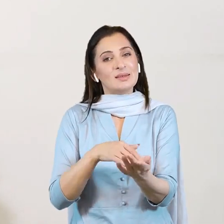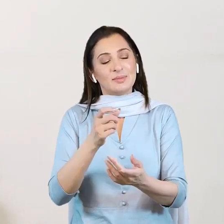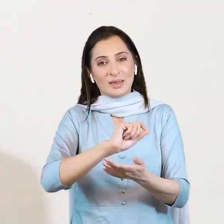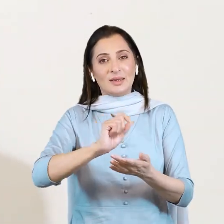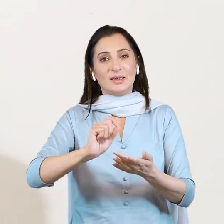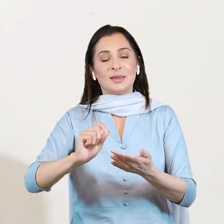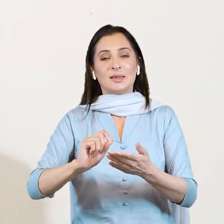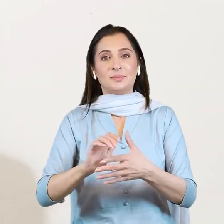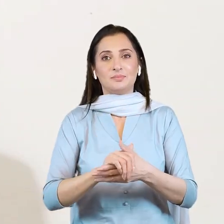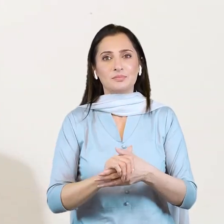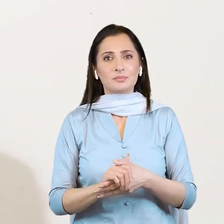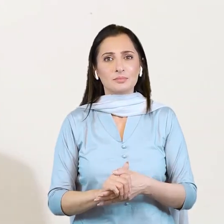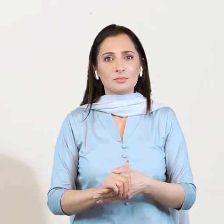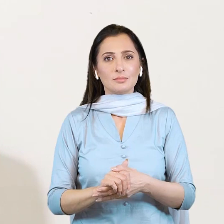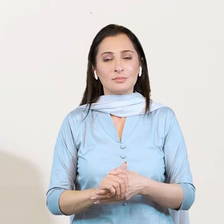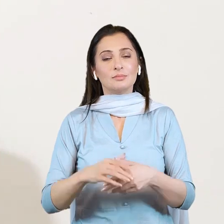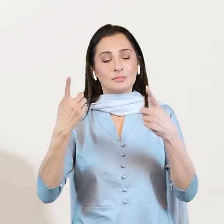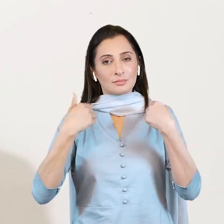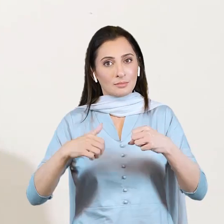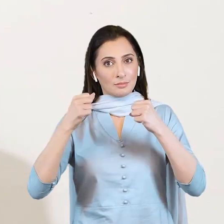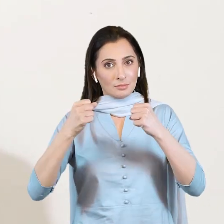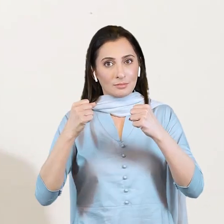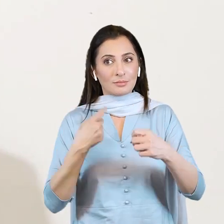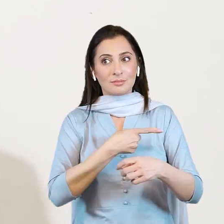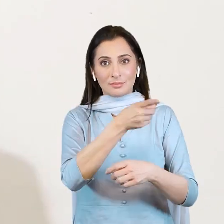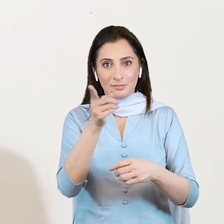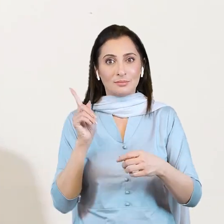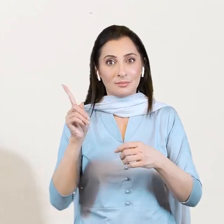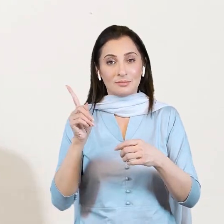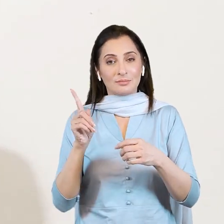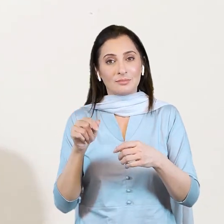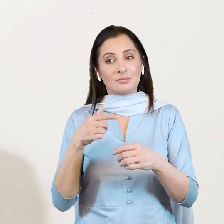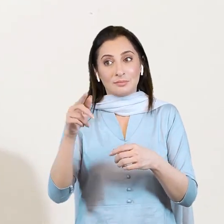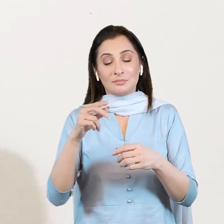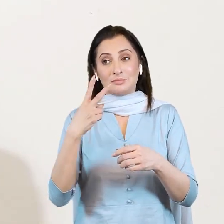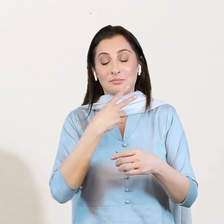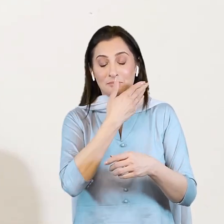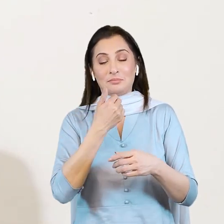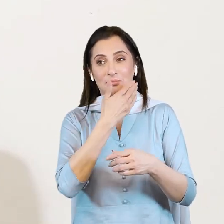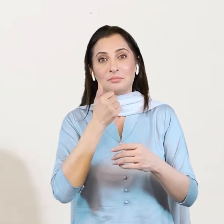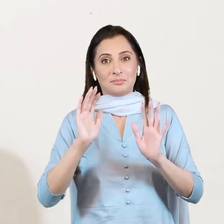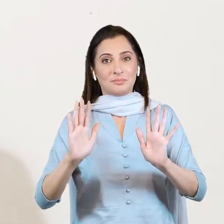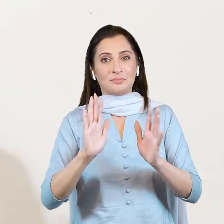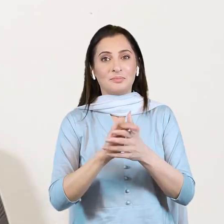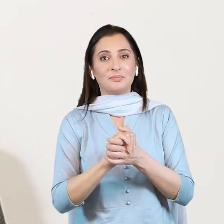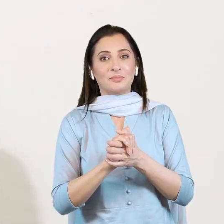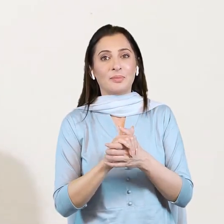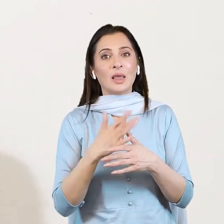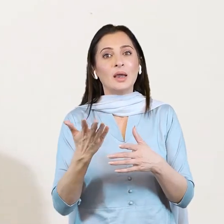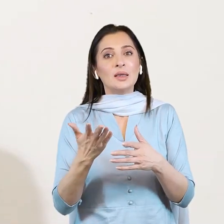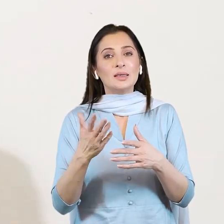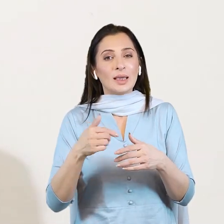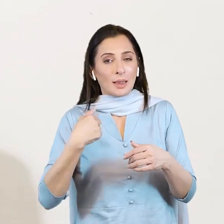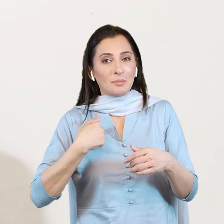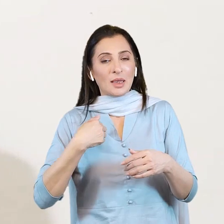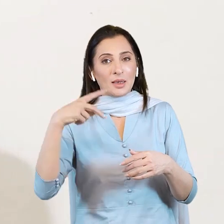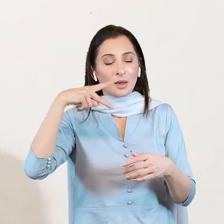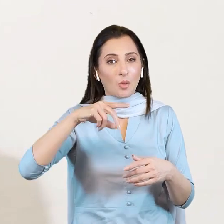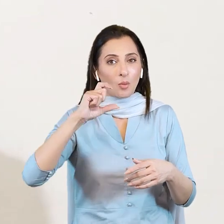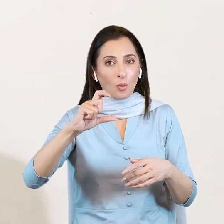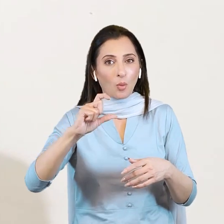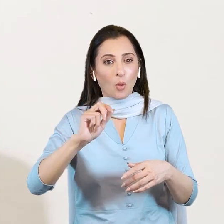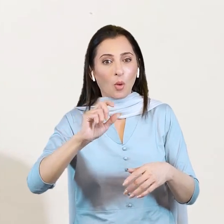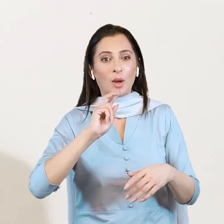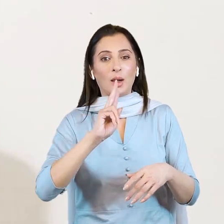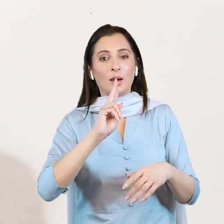inspire the youth. Another thing that I've been working on is my podcast. I use my voice through this podcast to address the significant issues